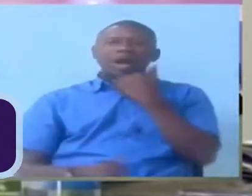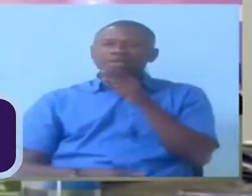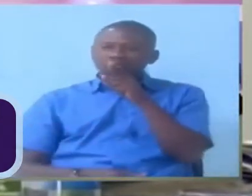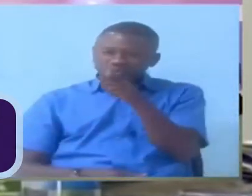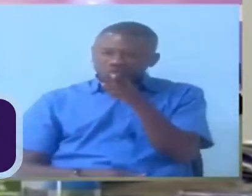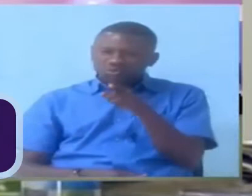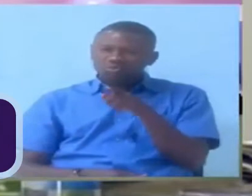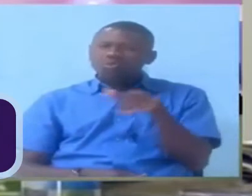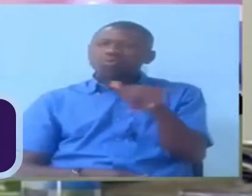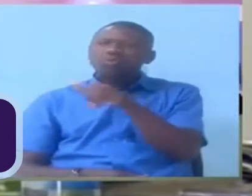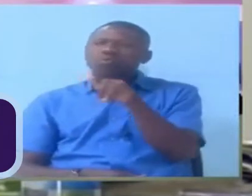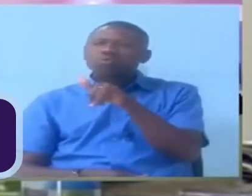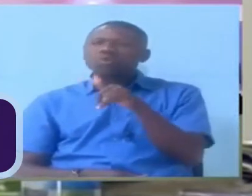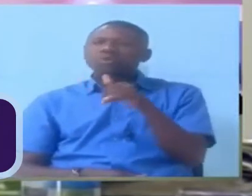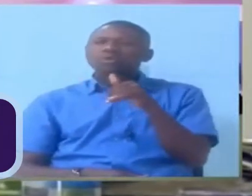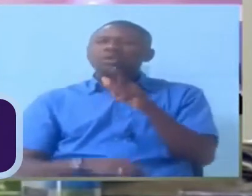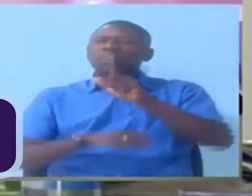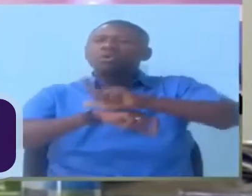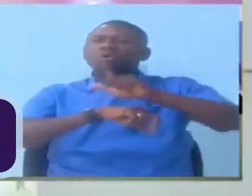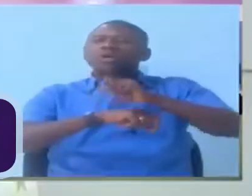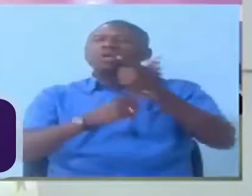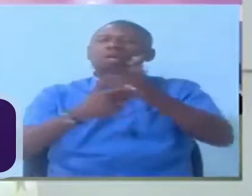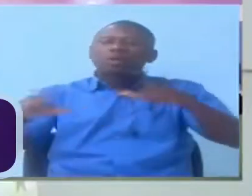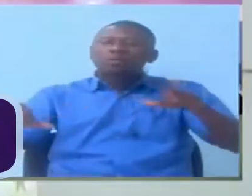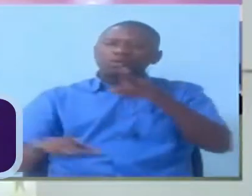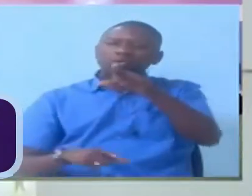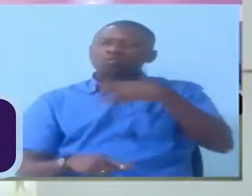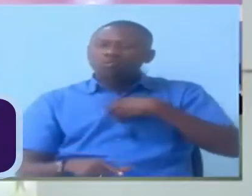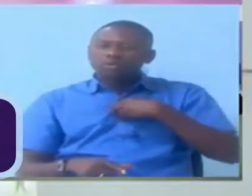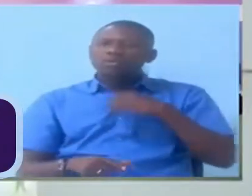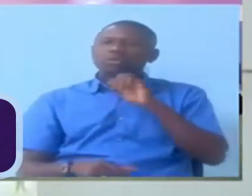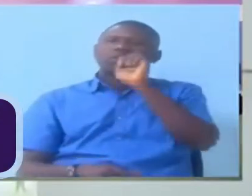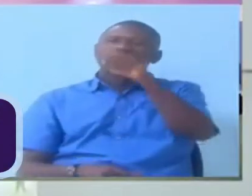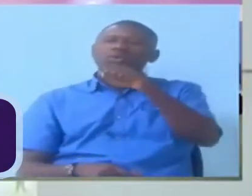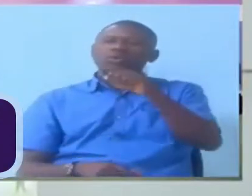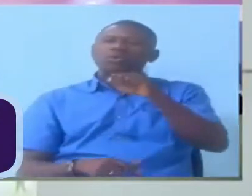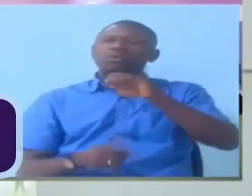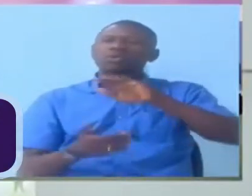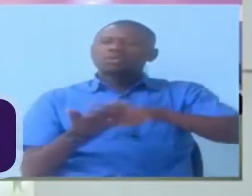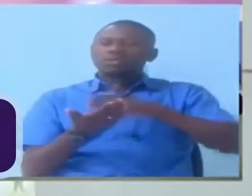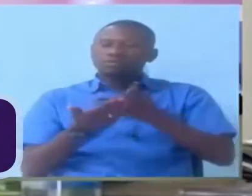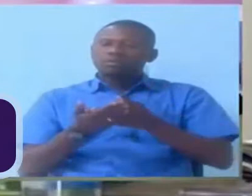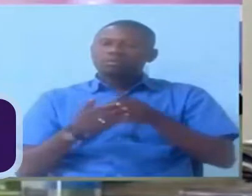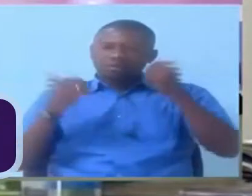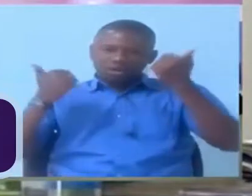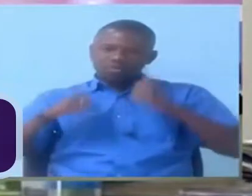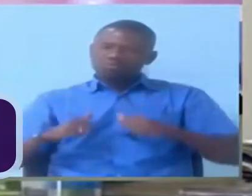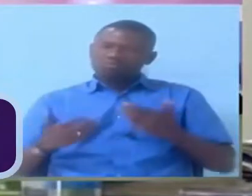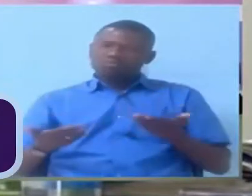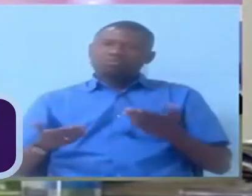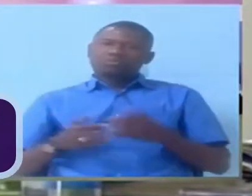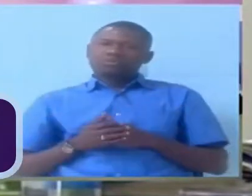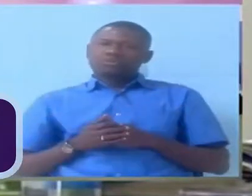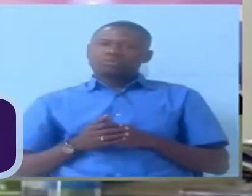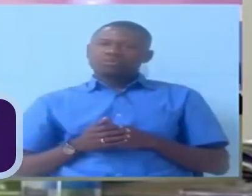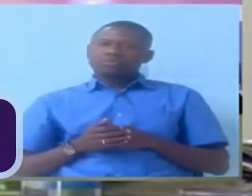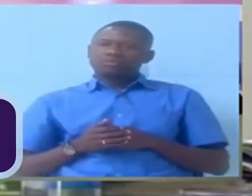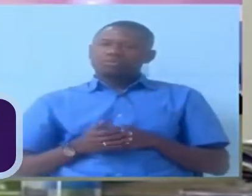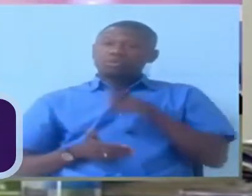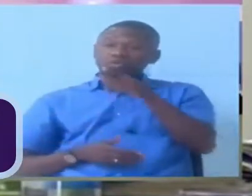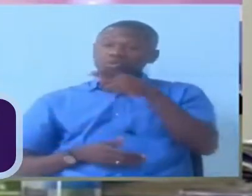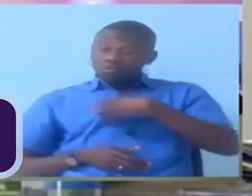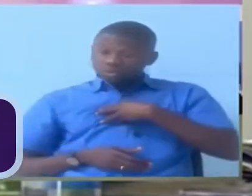proficient in the English language, but we do interpose interpretation in one of the local languages. So